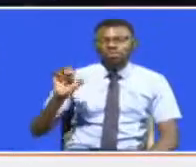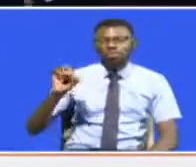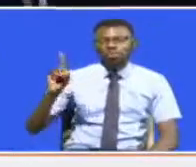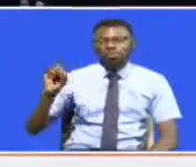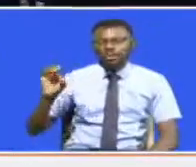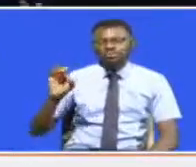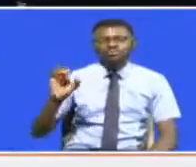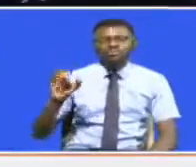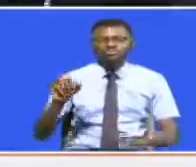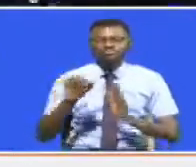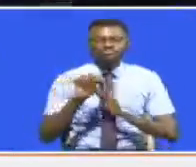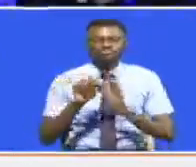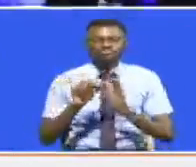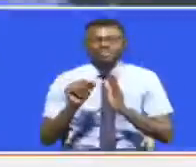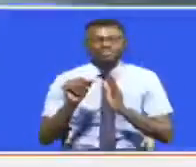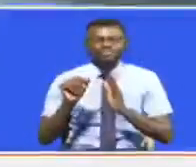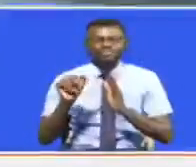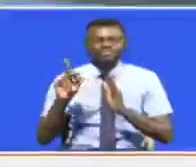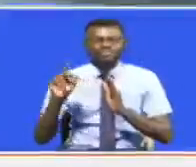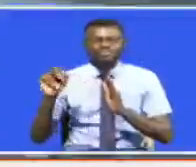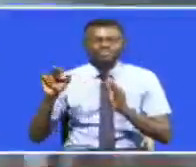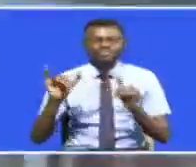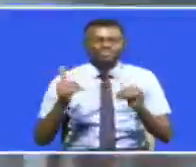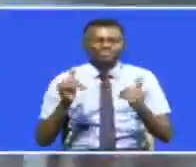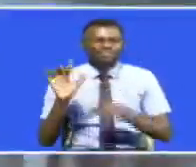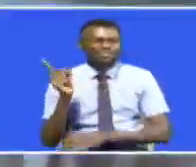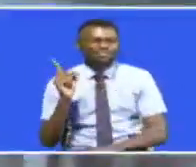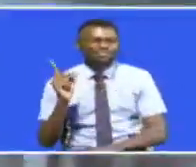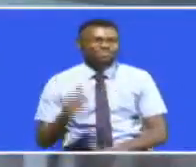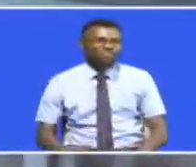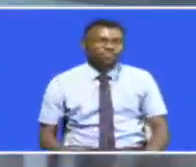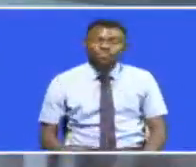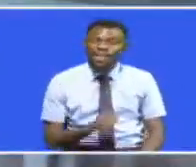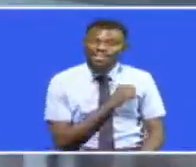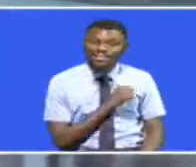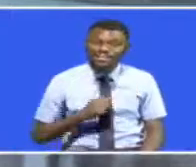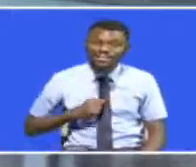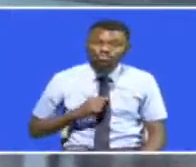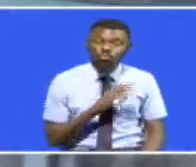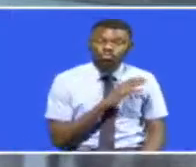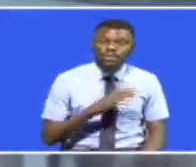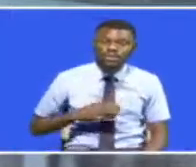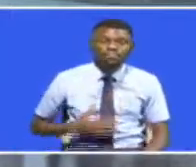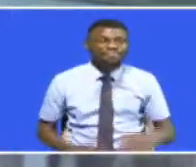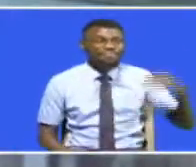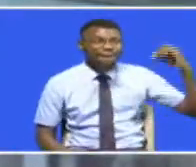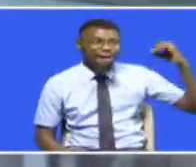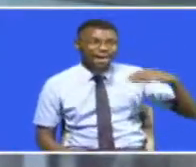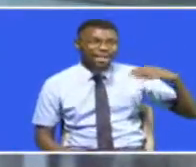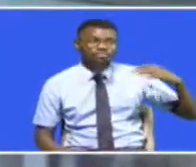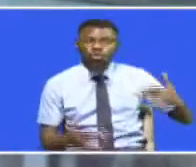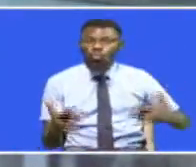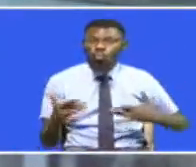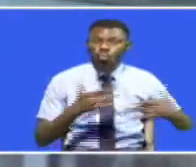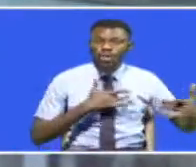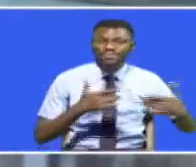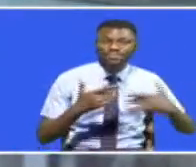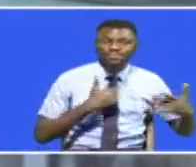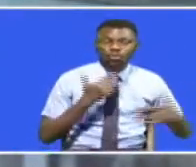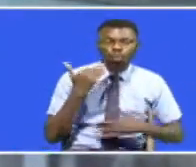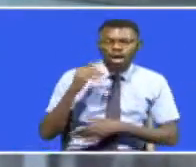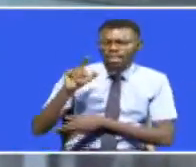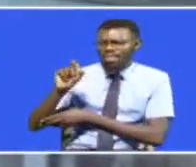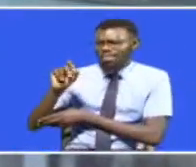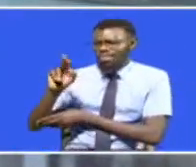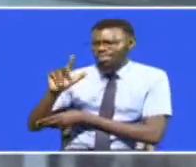KTN News, Nairobi. The Senate Committee on Energy has raised concern over failure by Tullow Oil